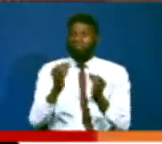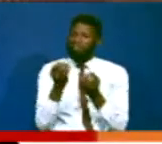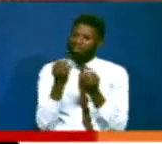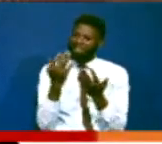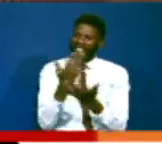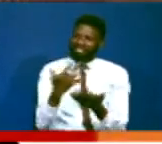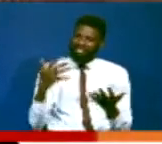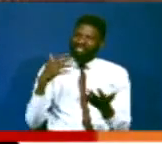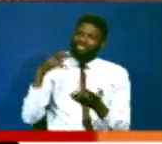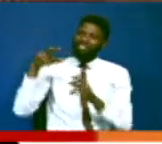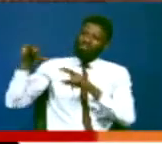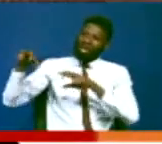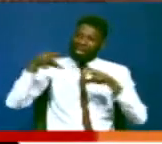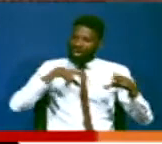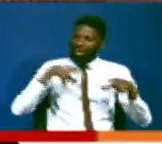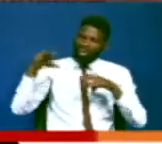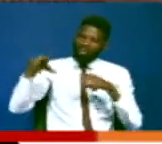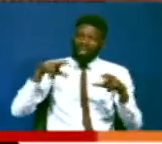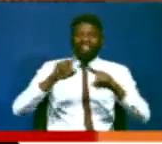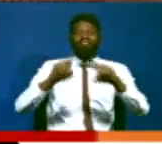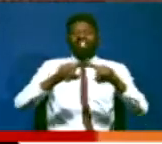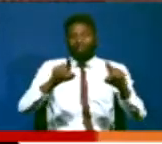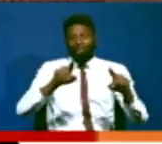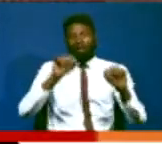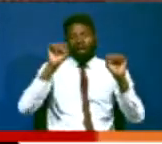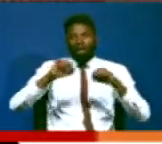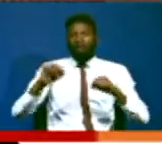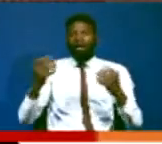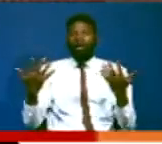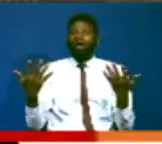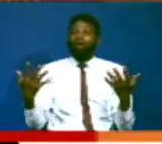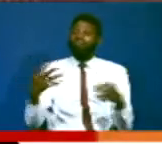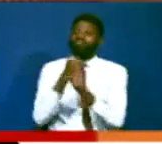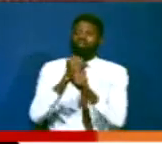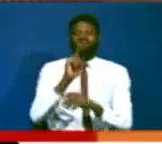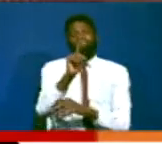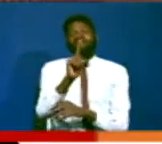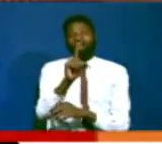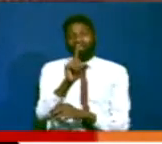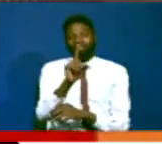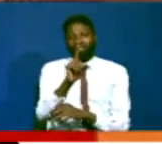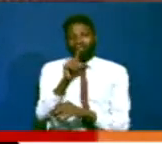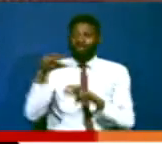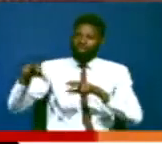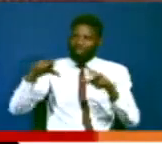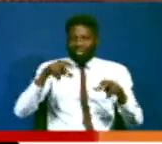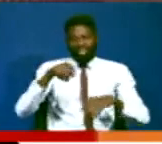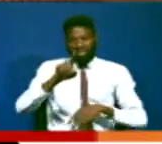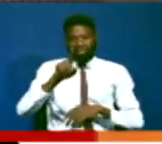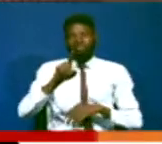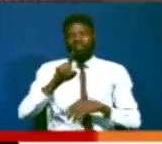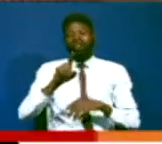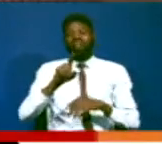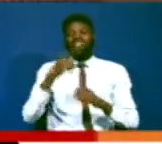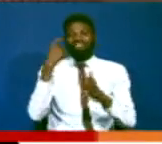containers, you import them in one container. I mean, there is no problem with that. You will have avoided. Yes, you will have consolidated those